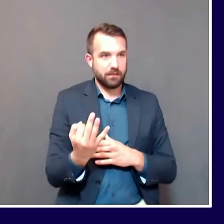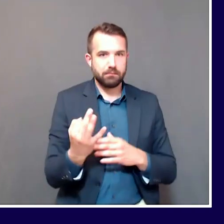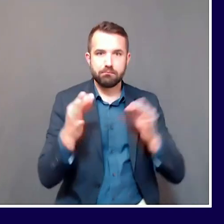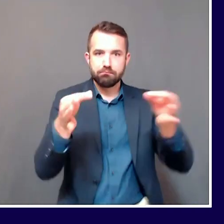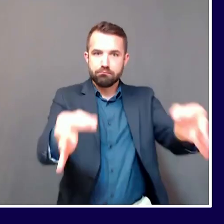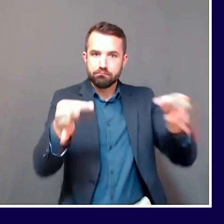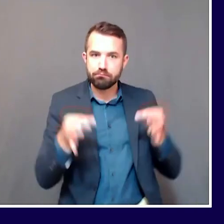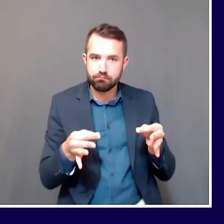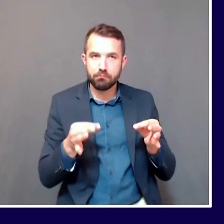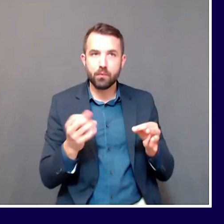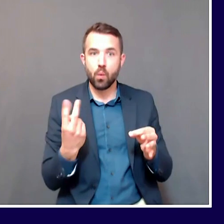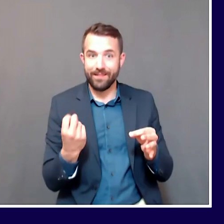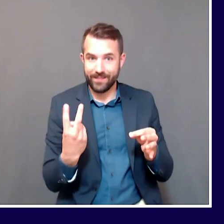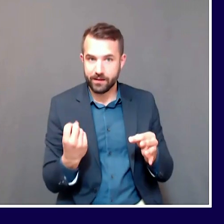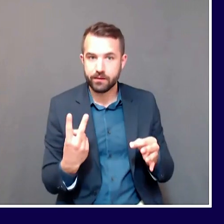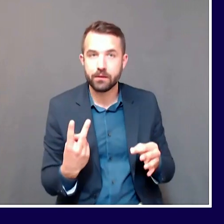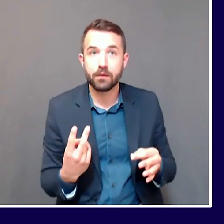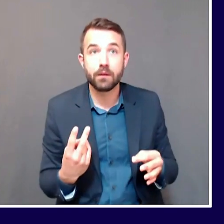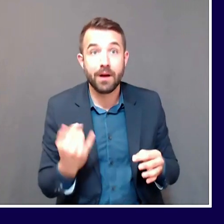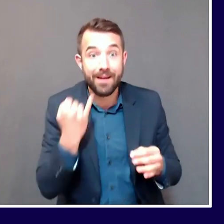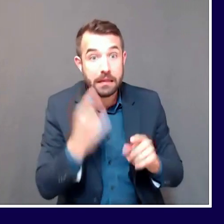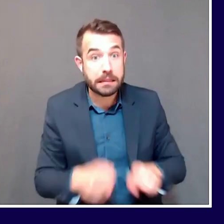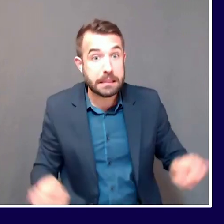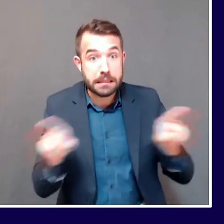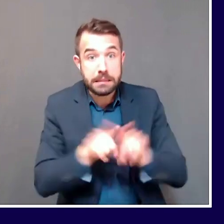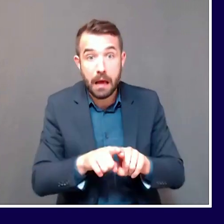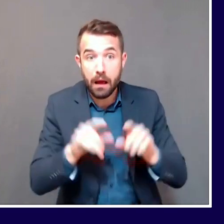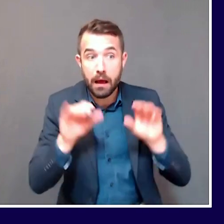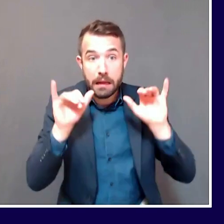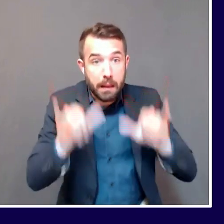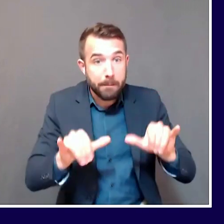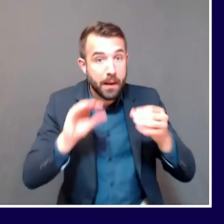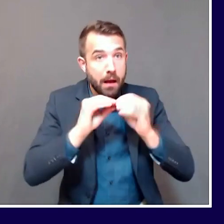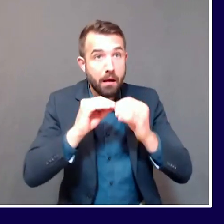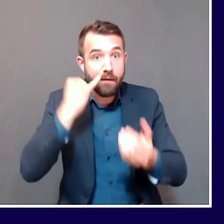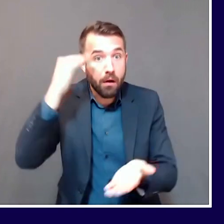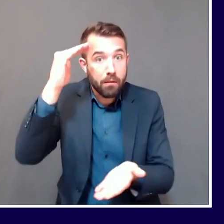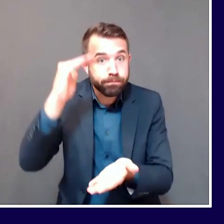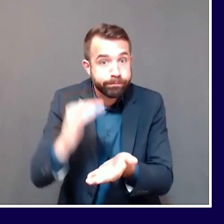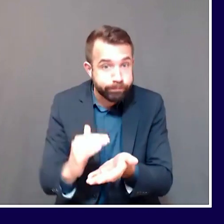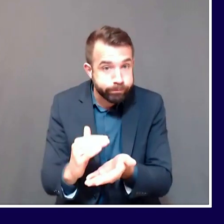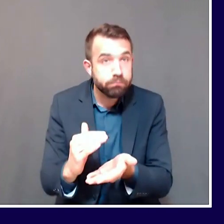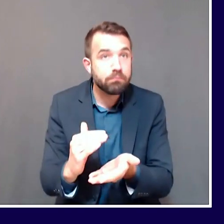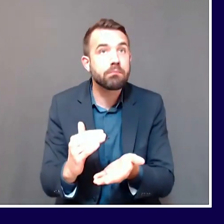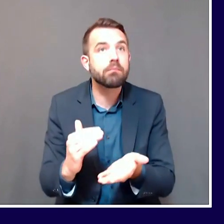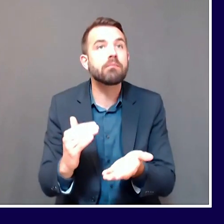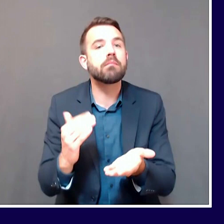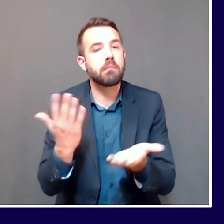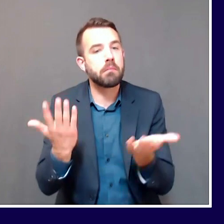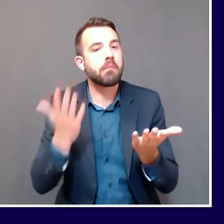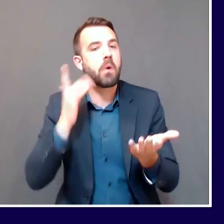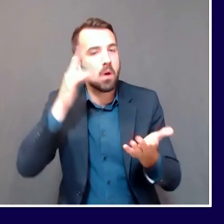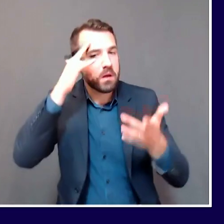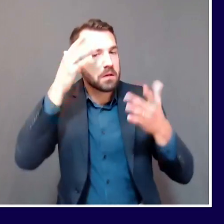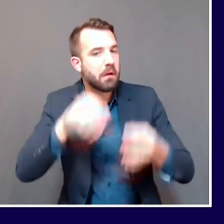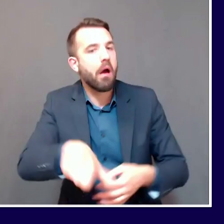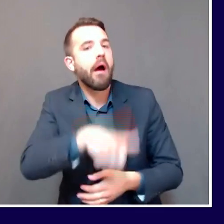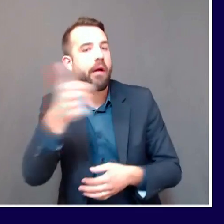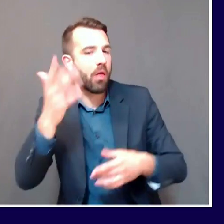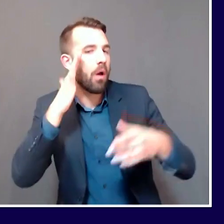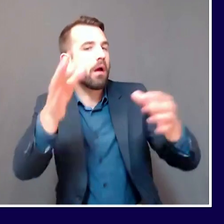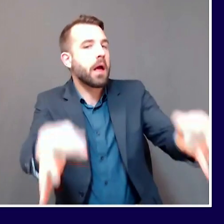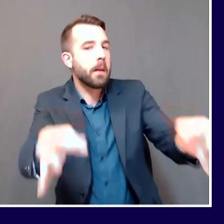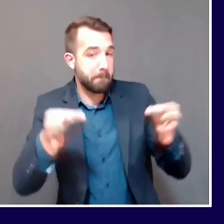should trends continue the way Dr. Shah has described it, we will revisit that decision. But today we're starting by moving up the start